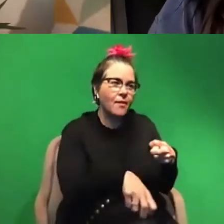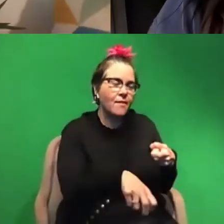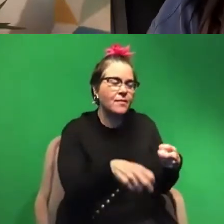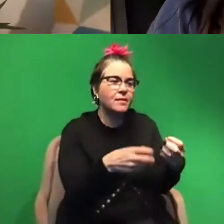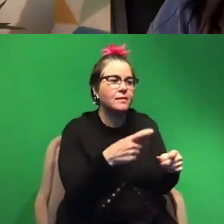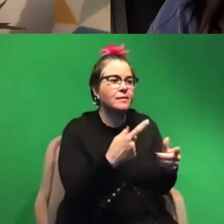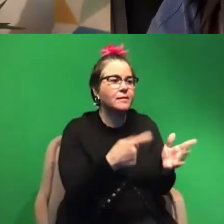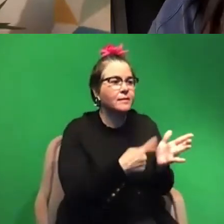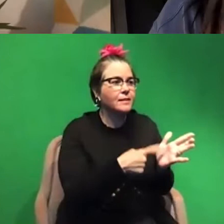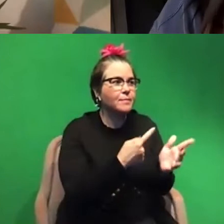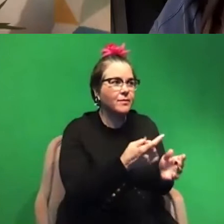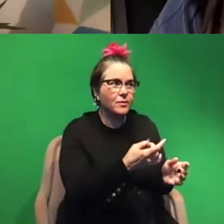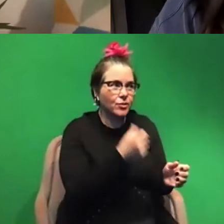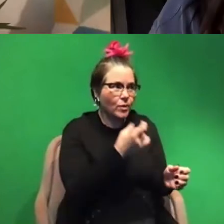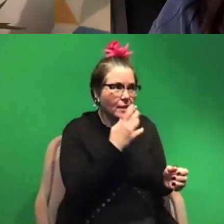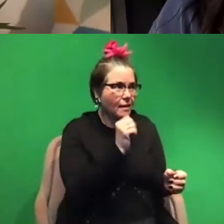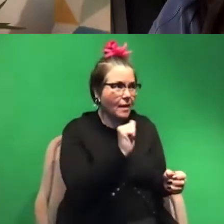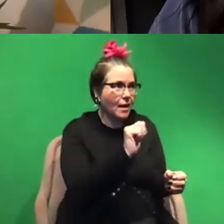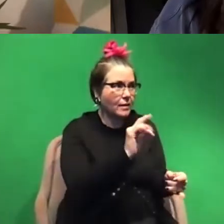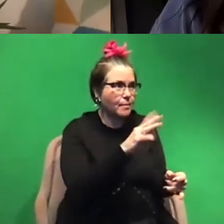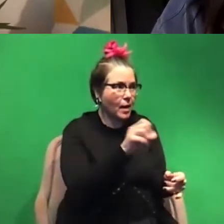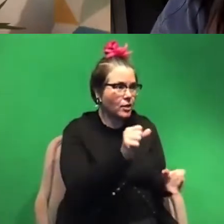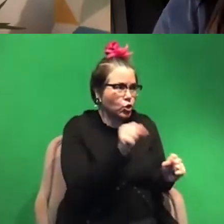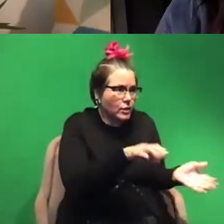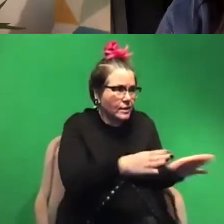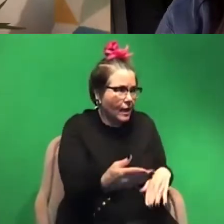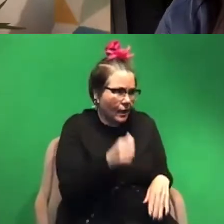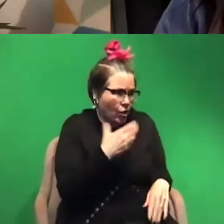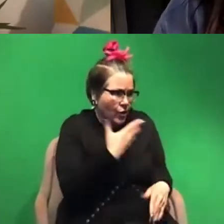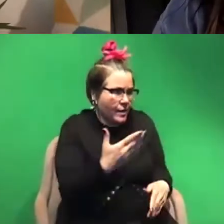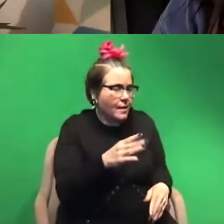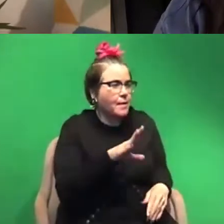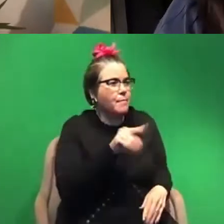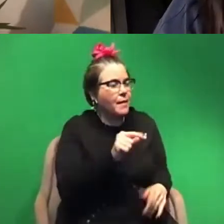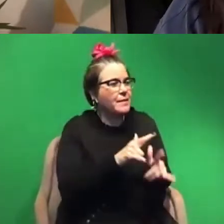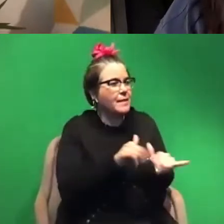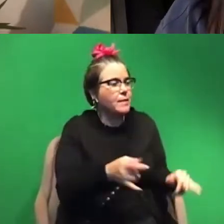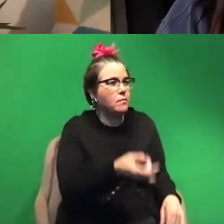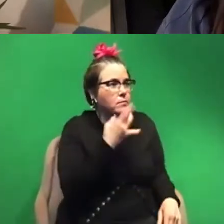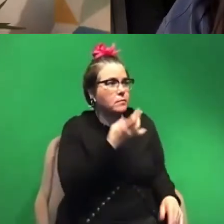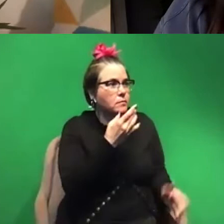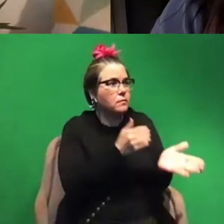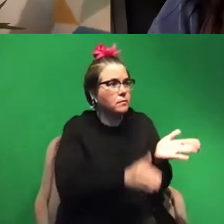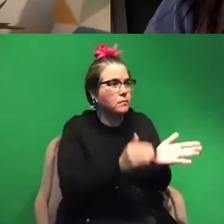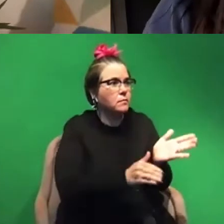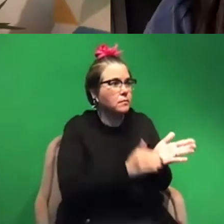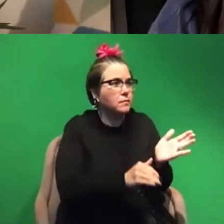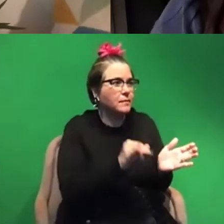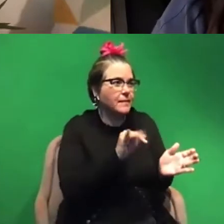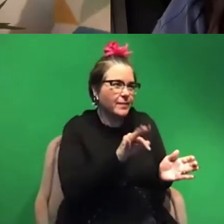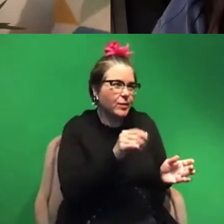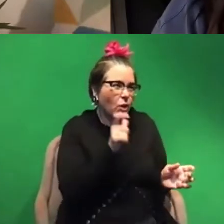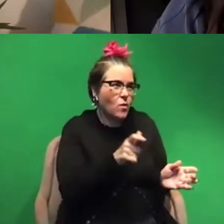you don't take antibiotics and you end up dying, which obviously is not a good thing. But you don't want to be taking them all the time when you don't really need them.